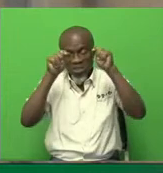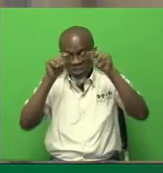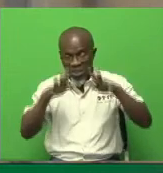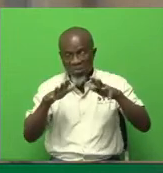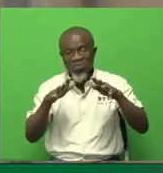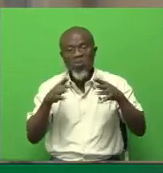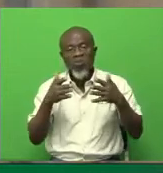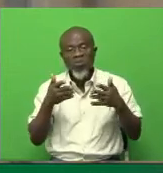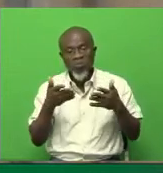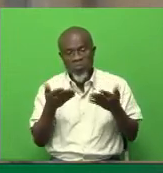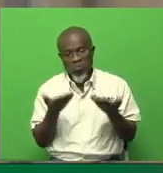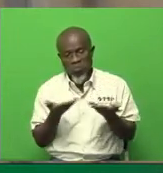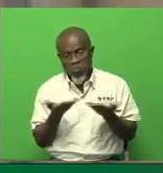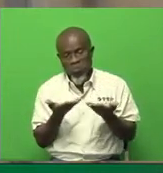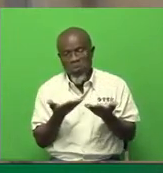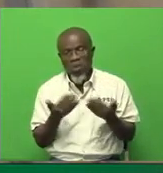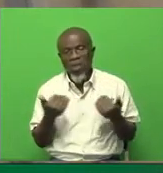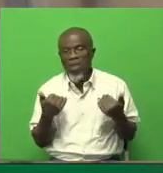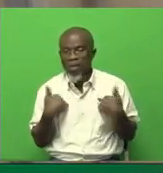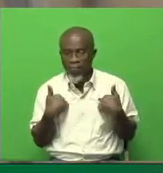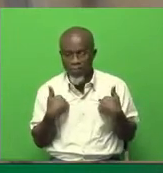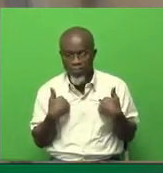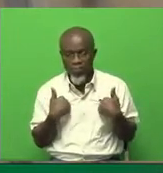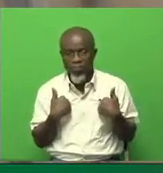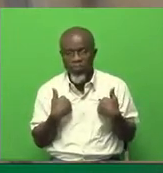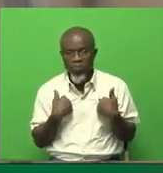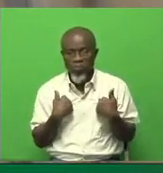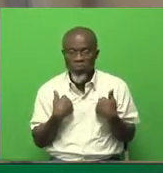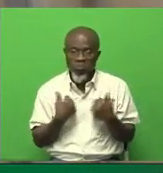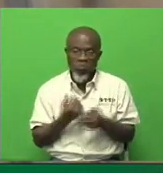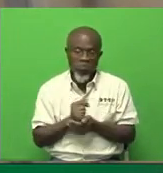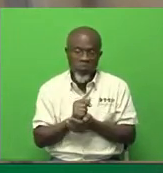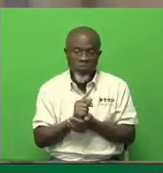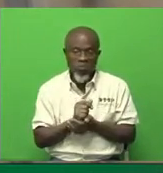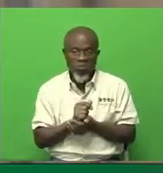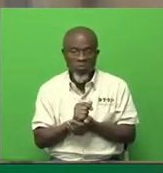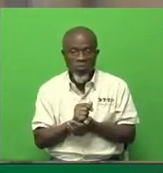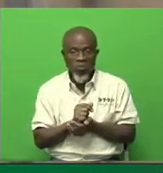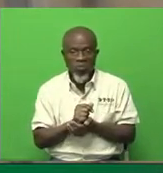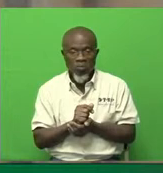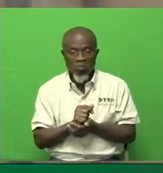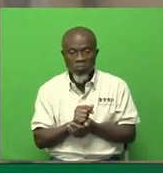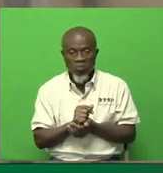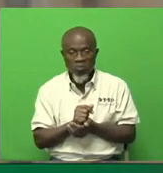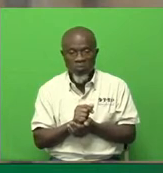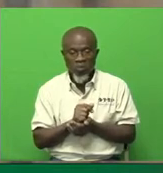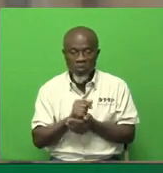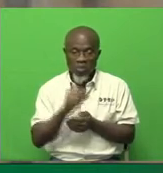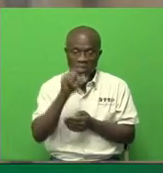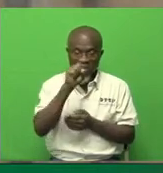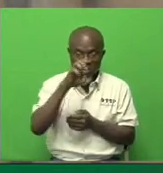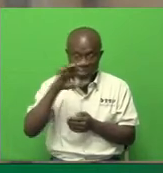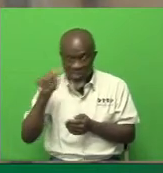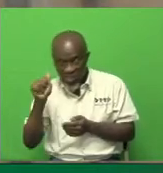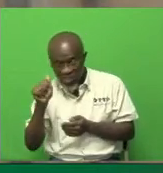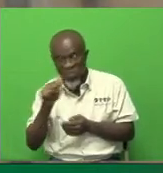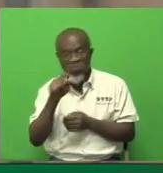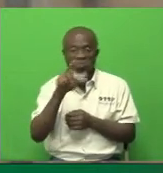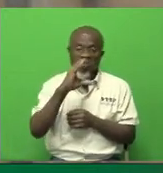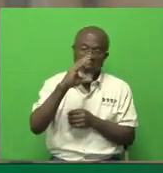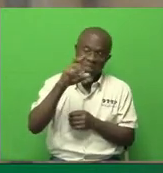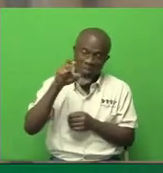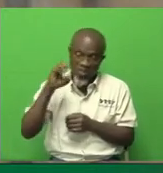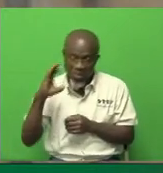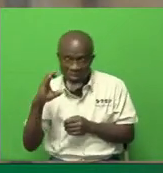SCA 2020 2021 2022 CXC June 2020